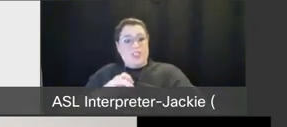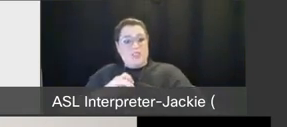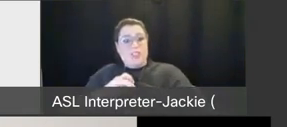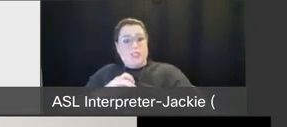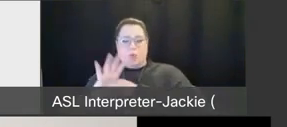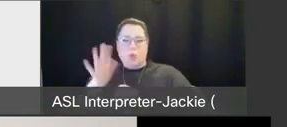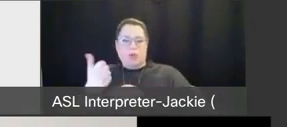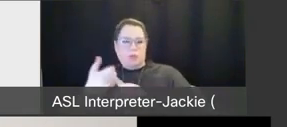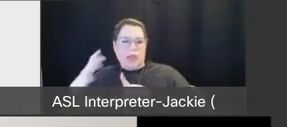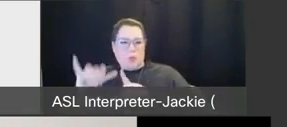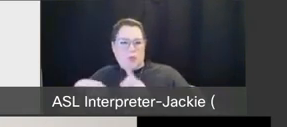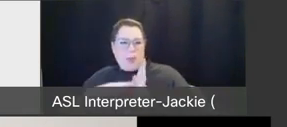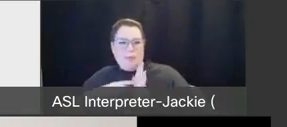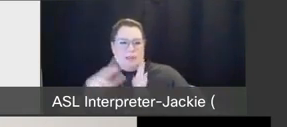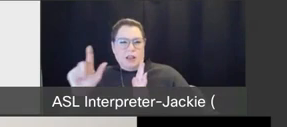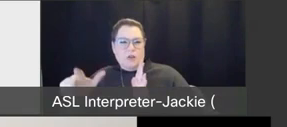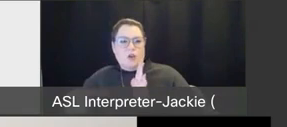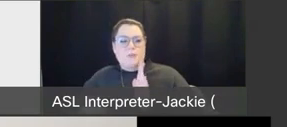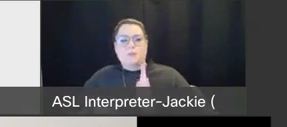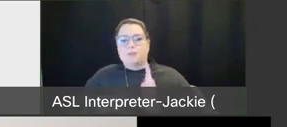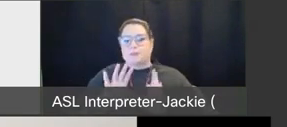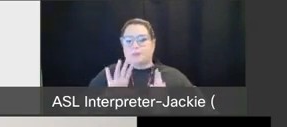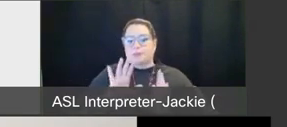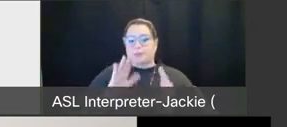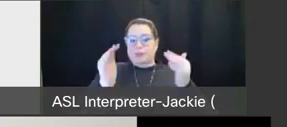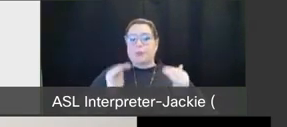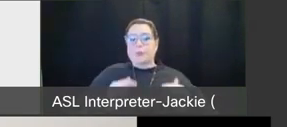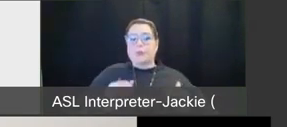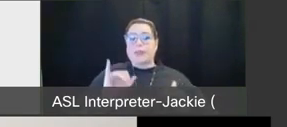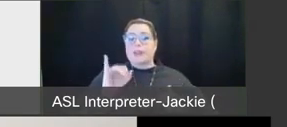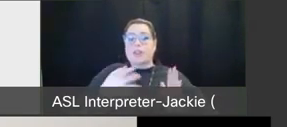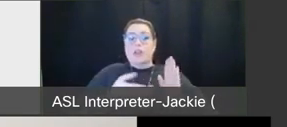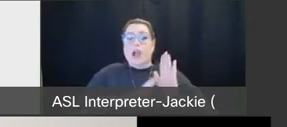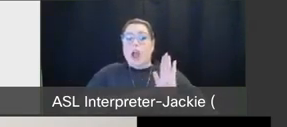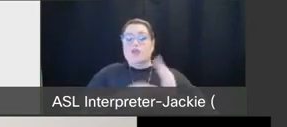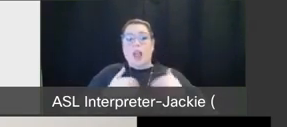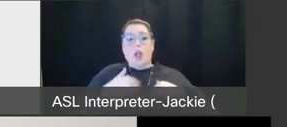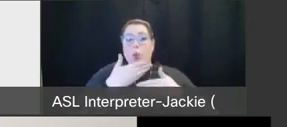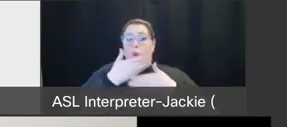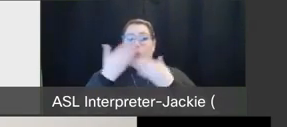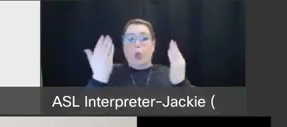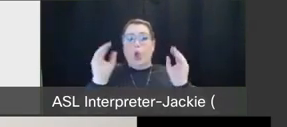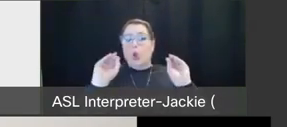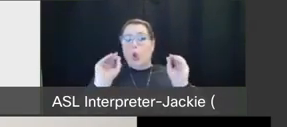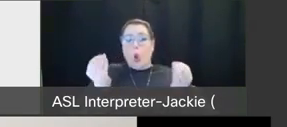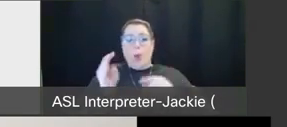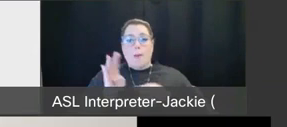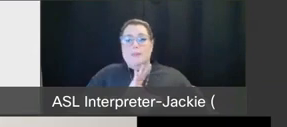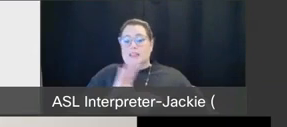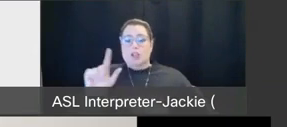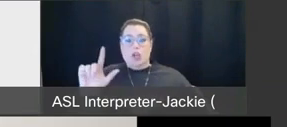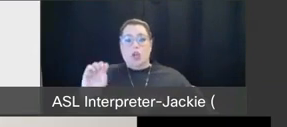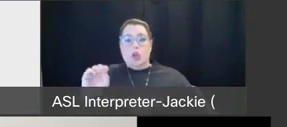Their contract doesn't have a business logo, and I can't tell you how many complaints started with an invoice that